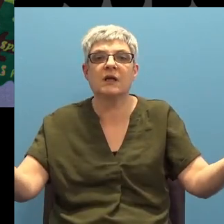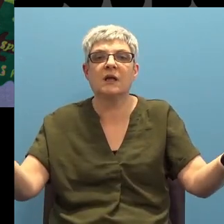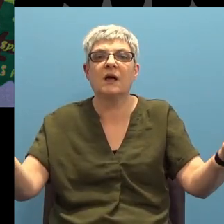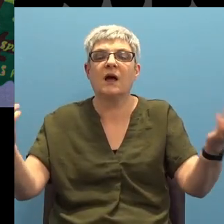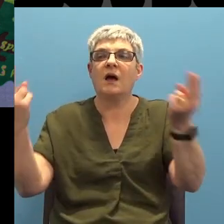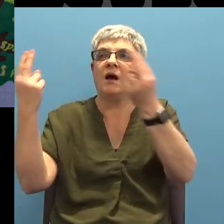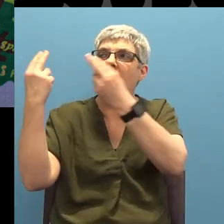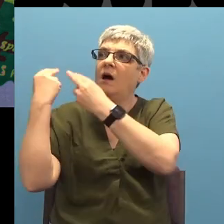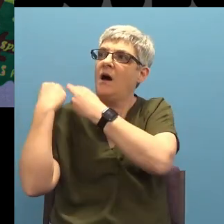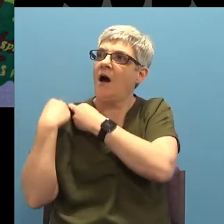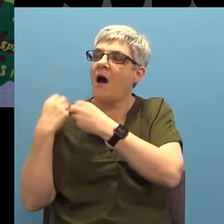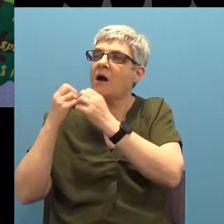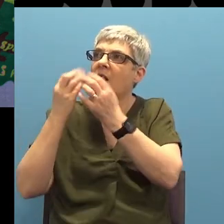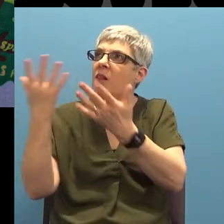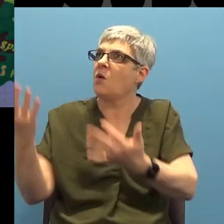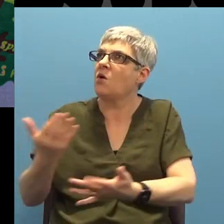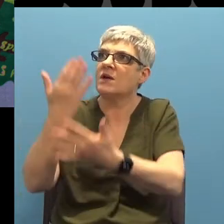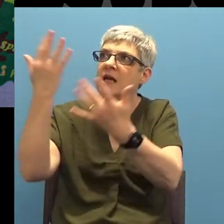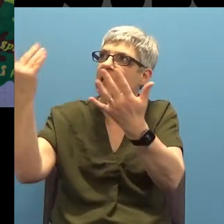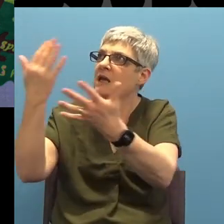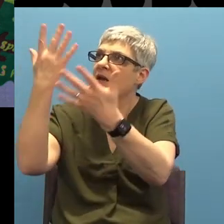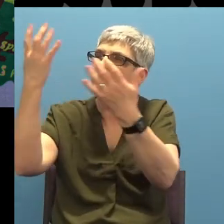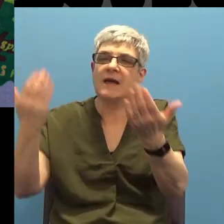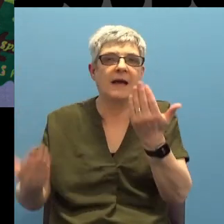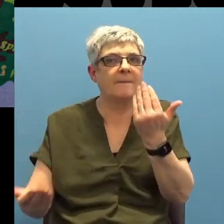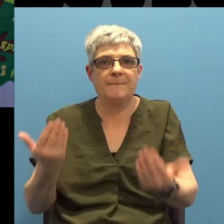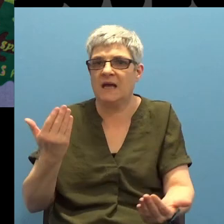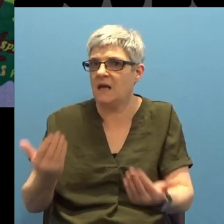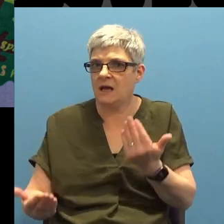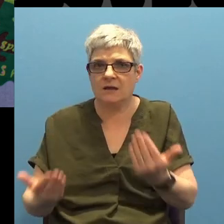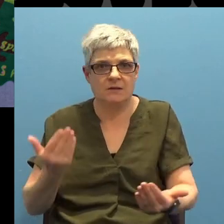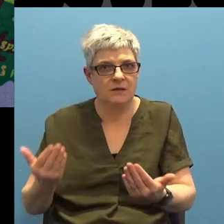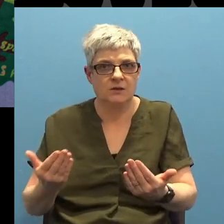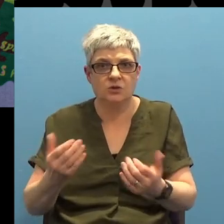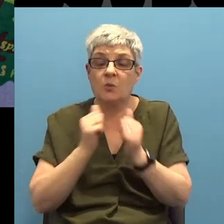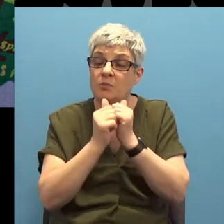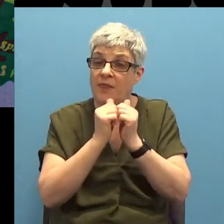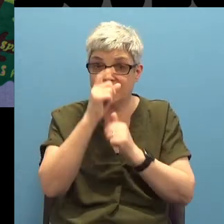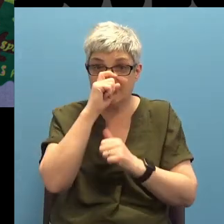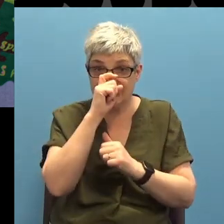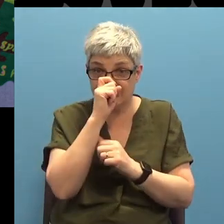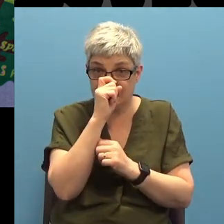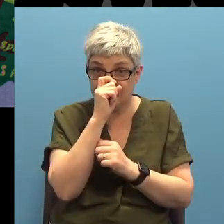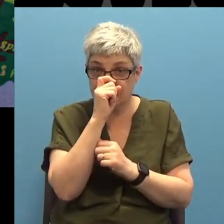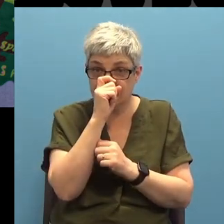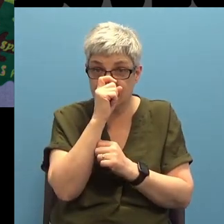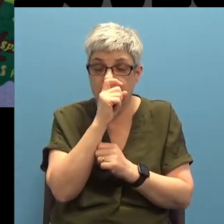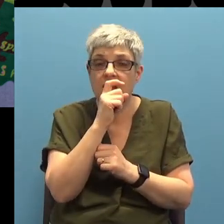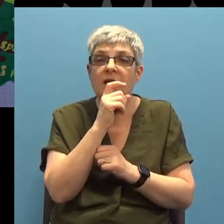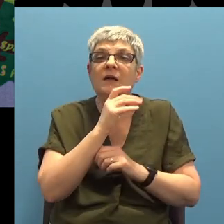glory beyond all comparison. And brothers and sisters,